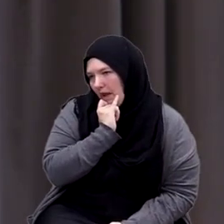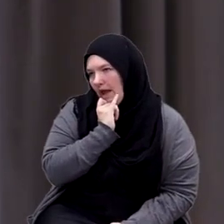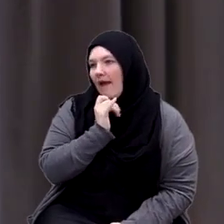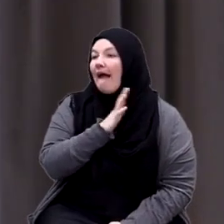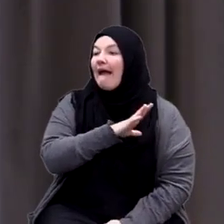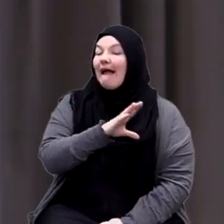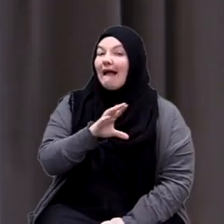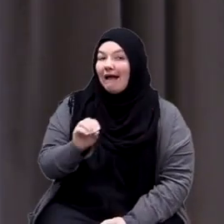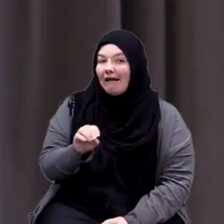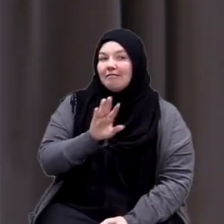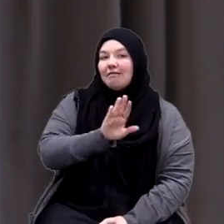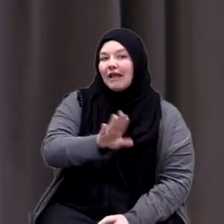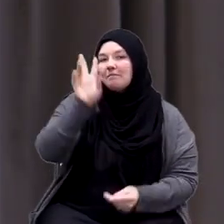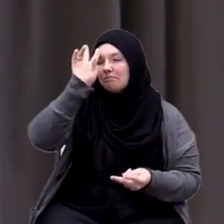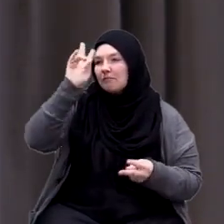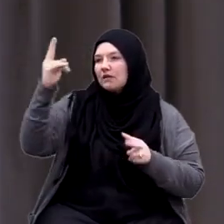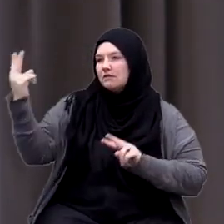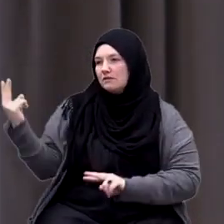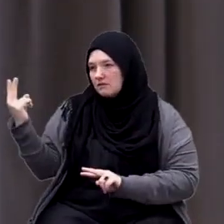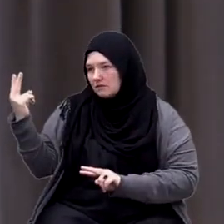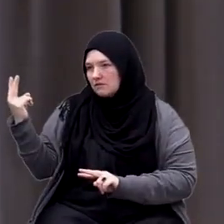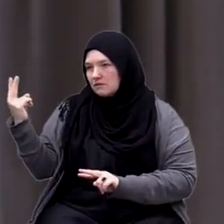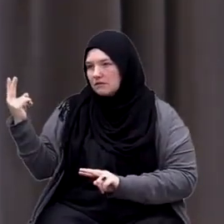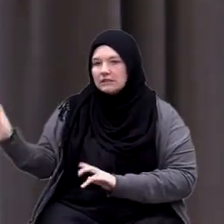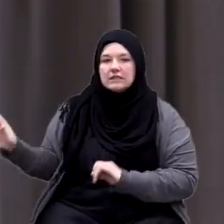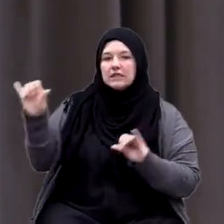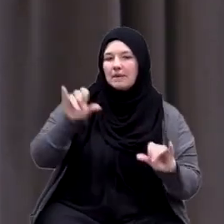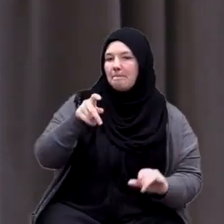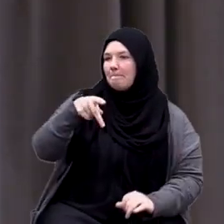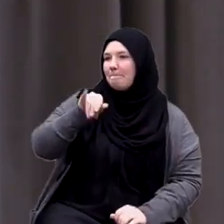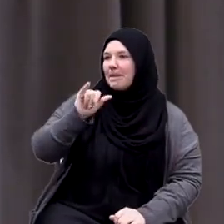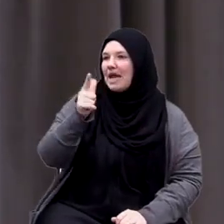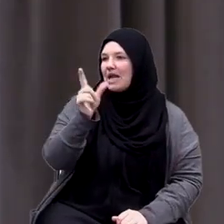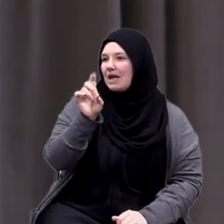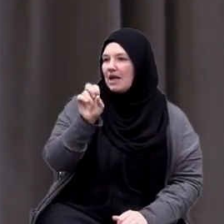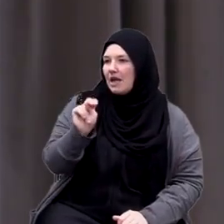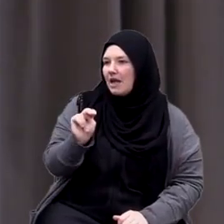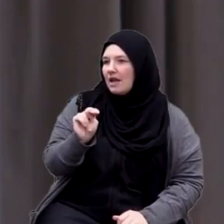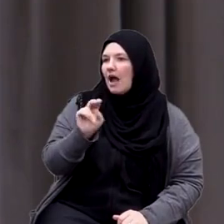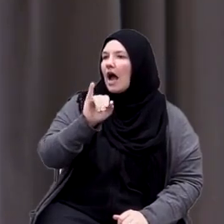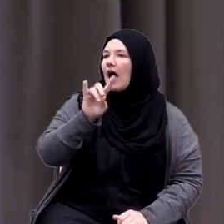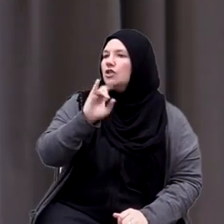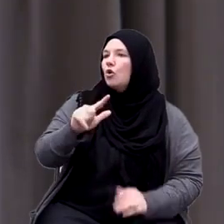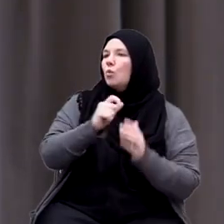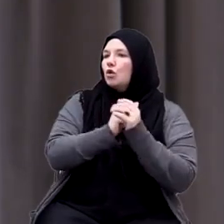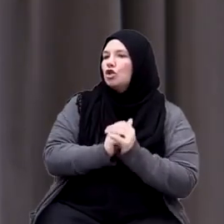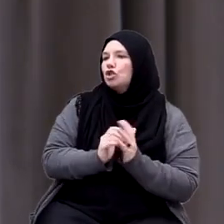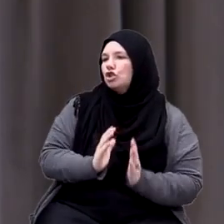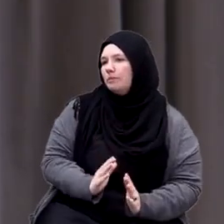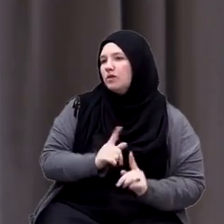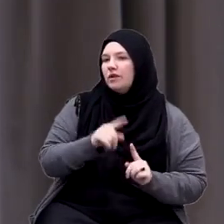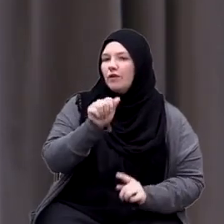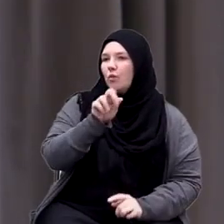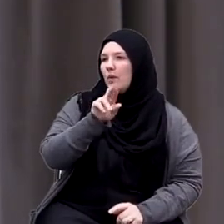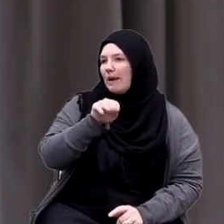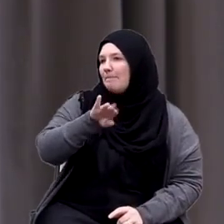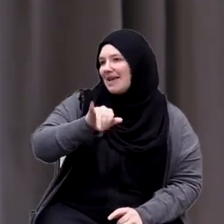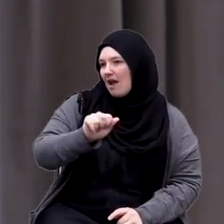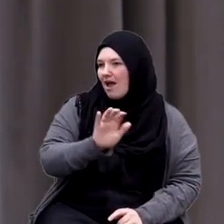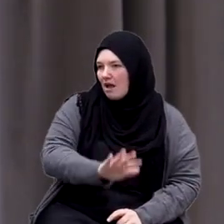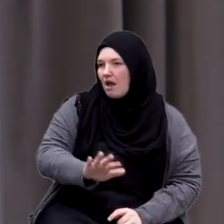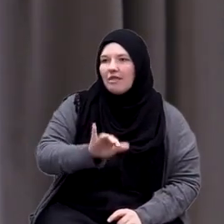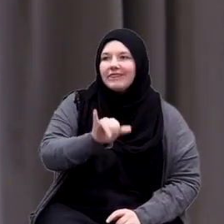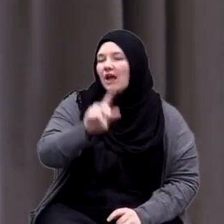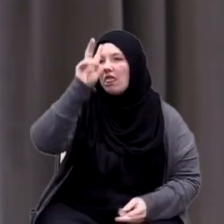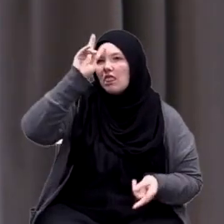the misunderstanding of the pagans, the idol worshippers of Arabia at the time of the Prophet sallallahu alaihi